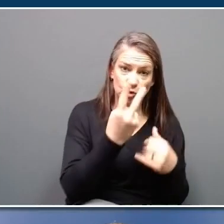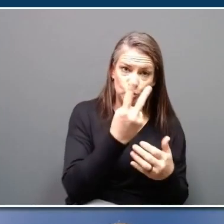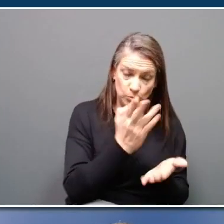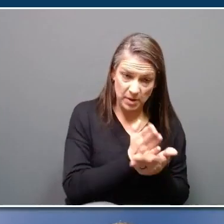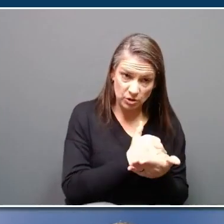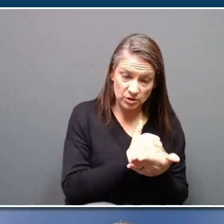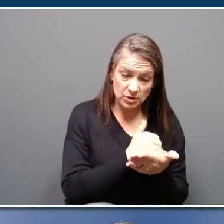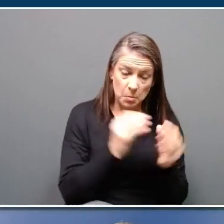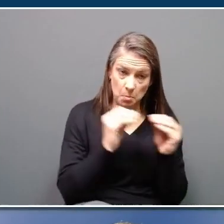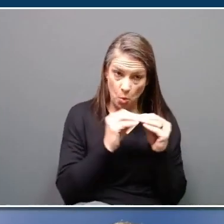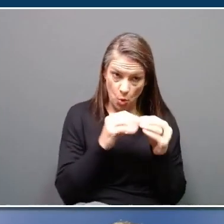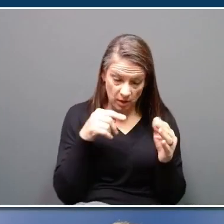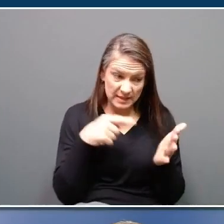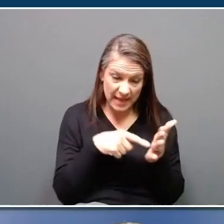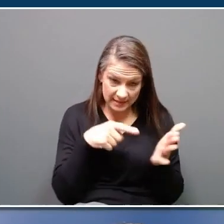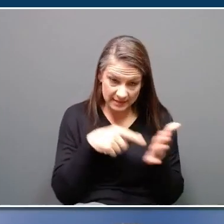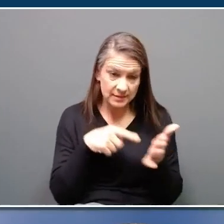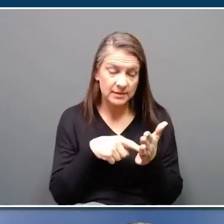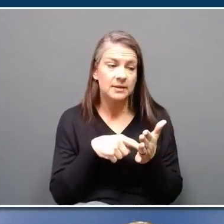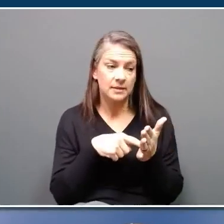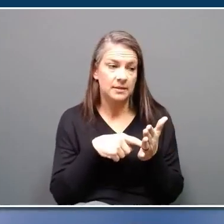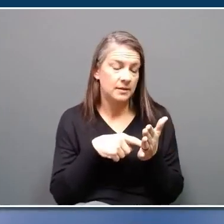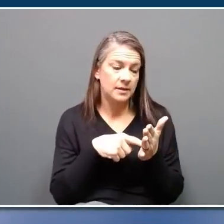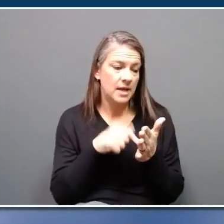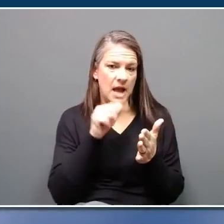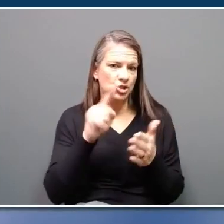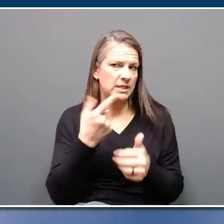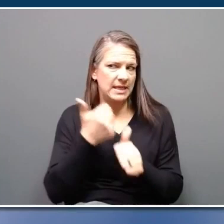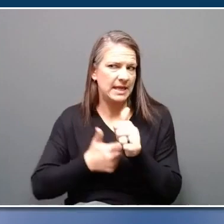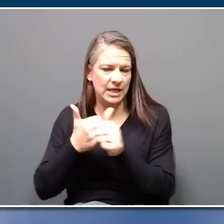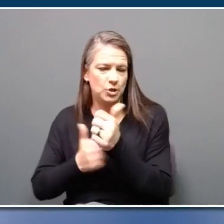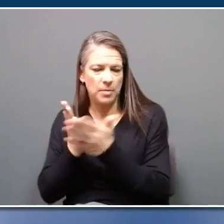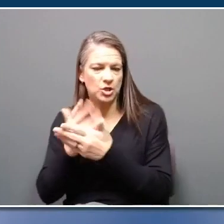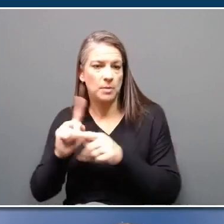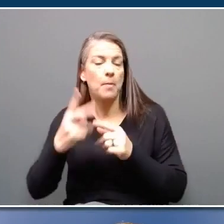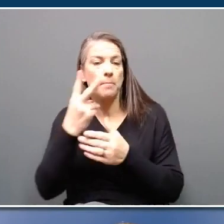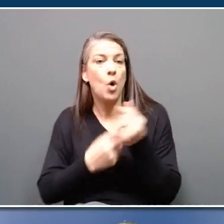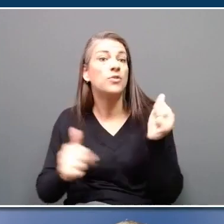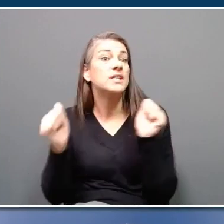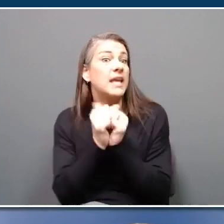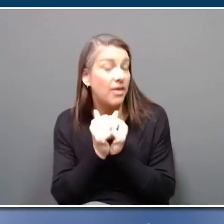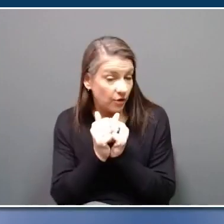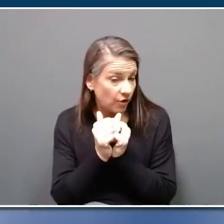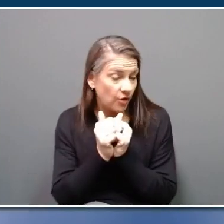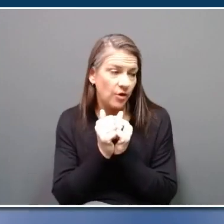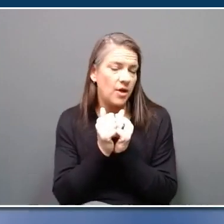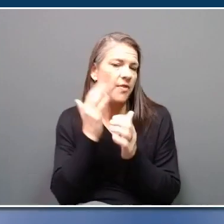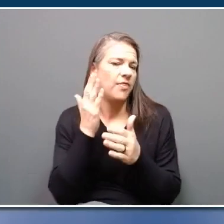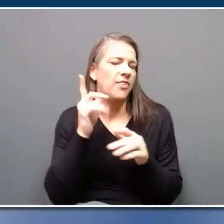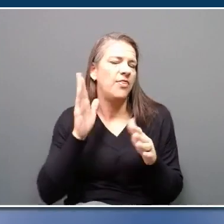debt, and again, not just each budget, but both of them together that we have ever seen.